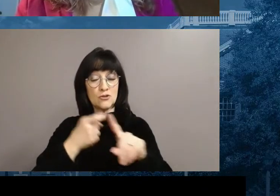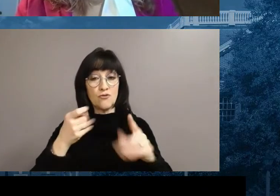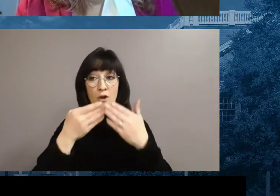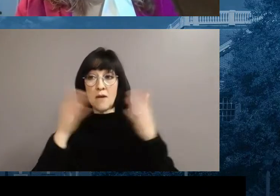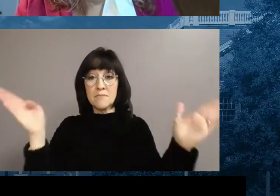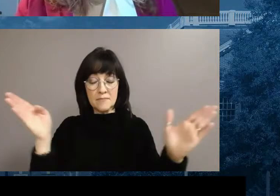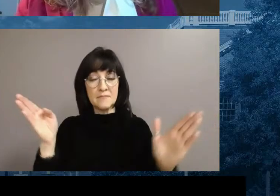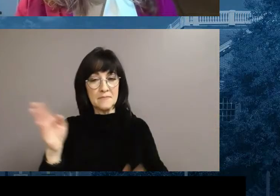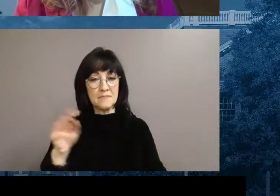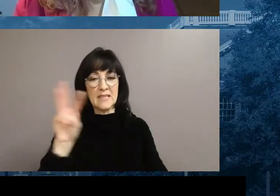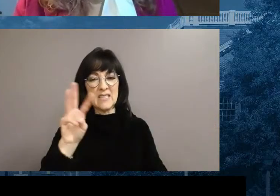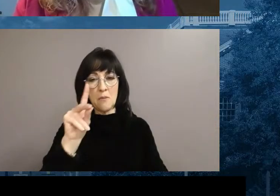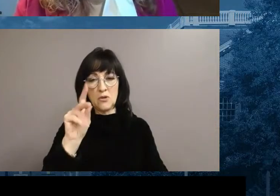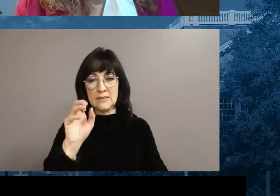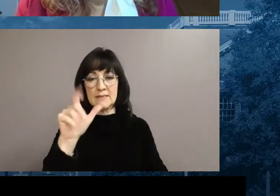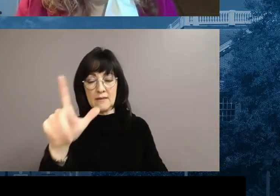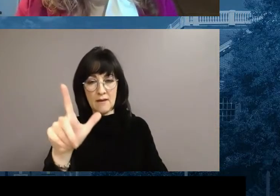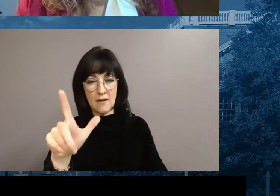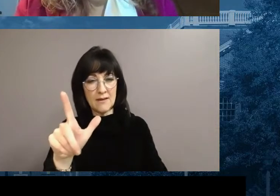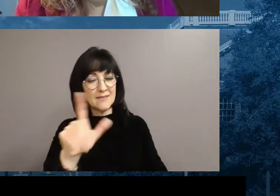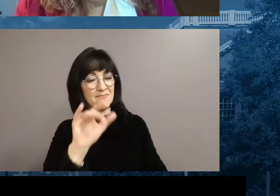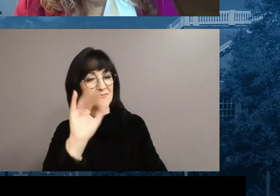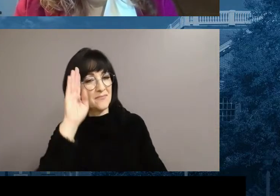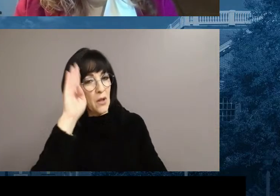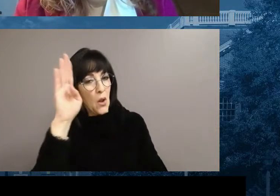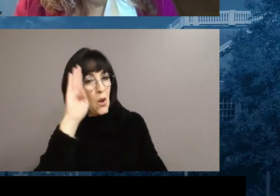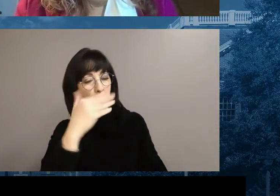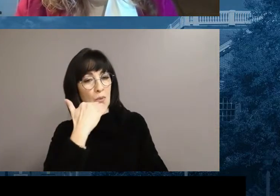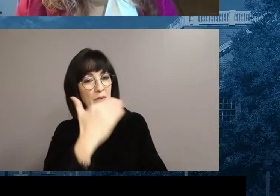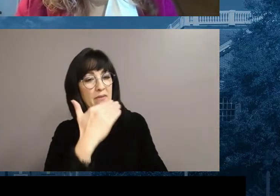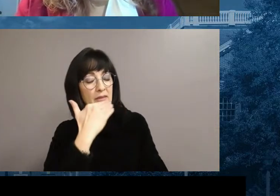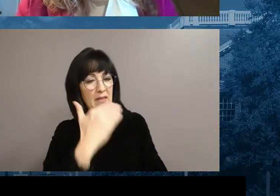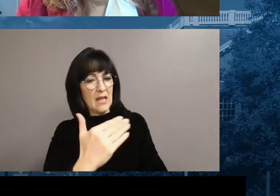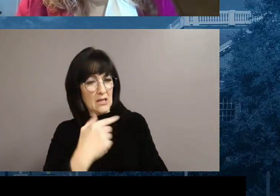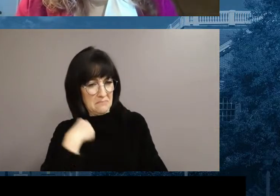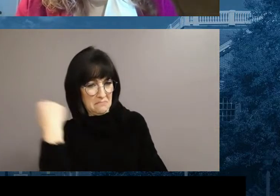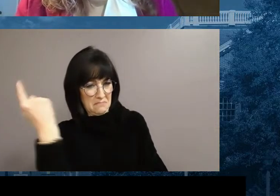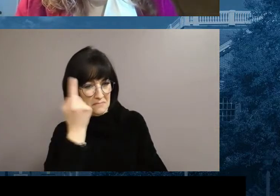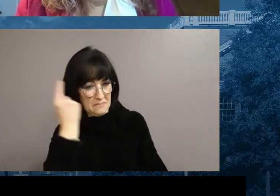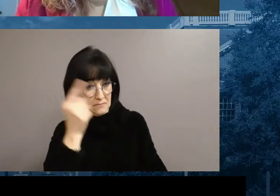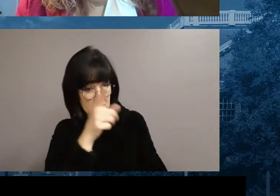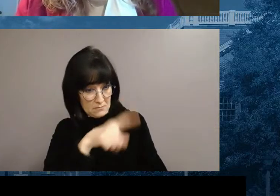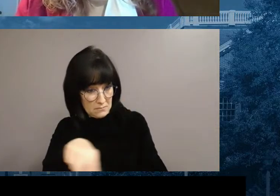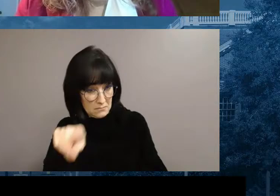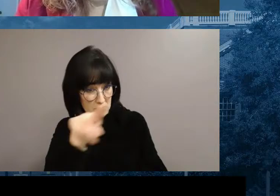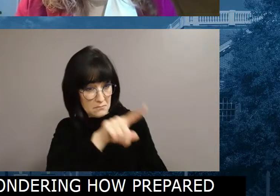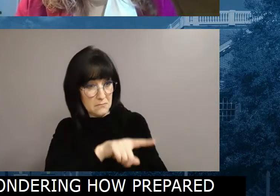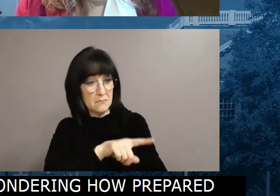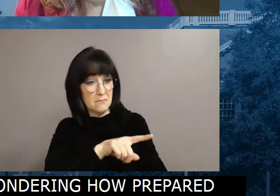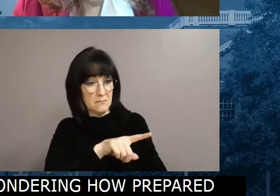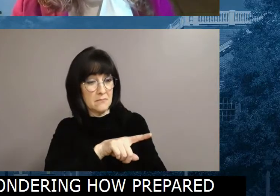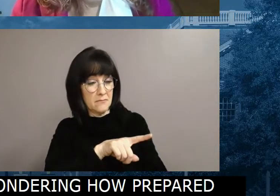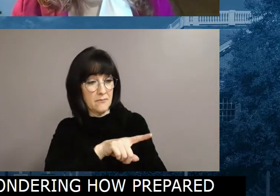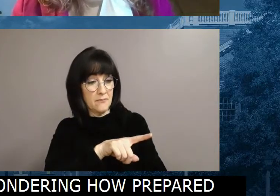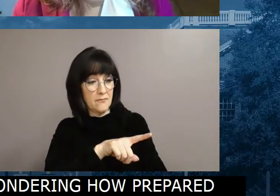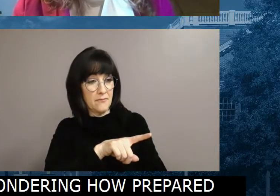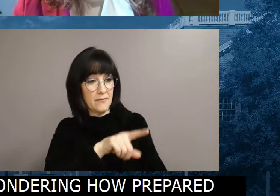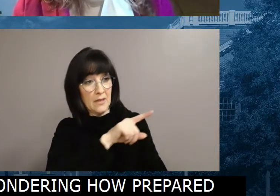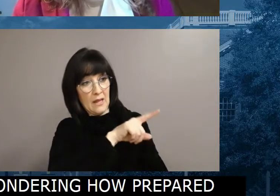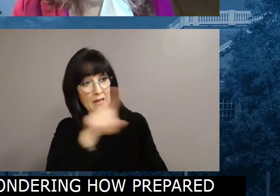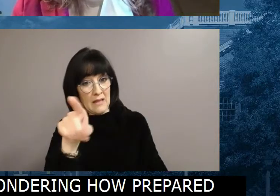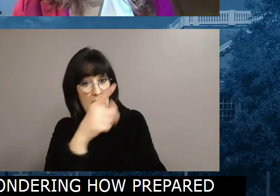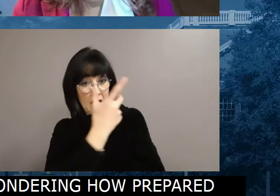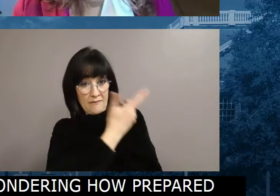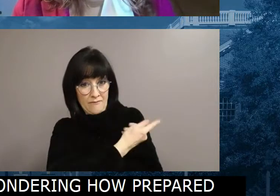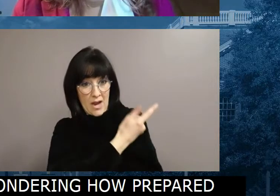Hi, everyone. Thanks so much. I'm wondering how prepared you feel for the surge of demand that you're going to see when these vaccinations open up to